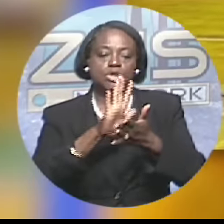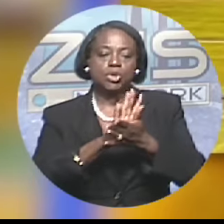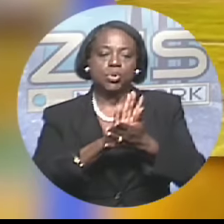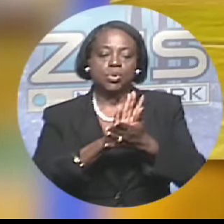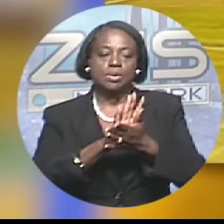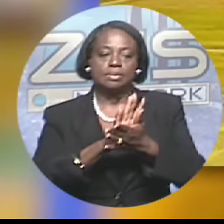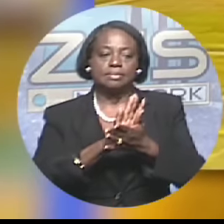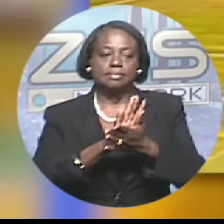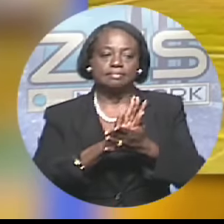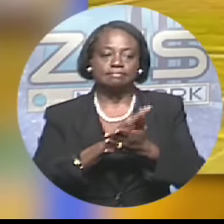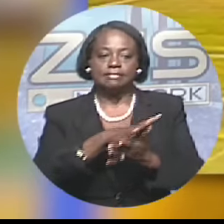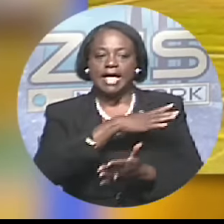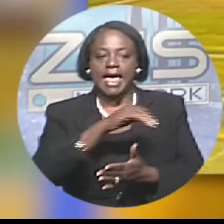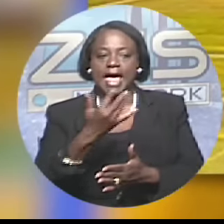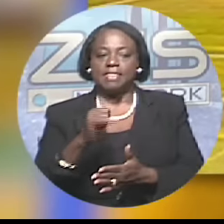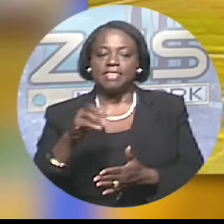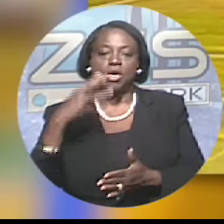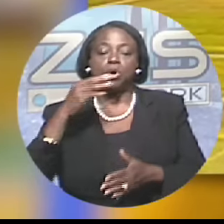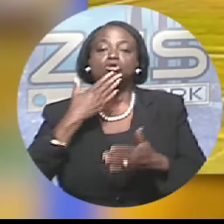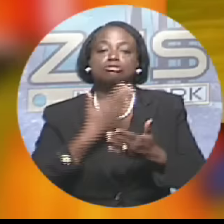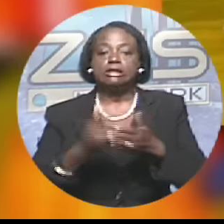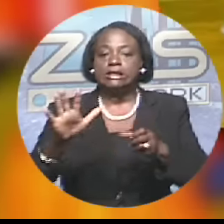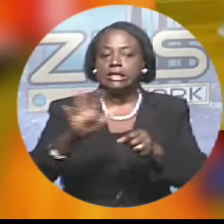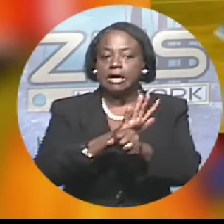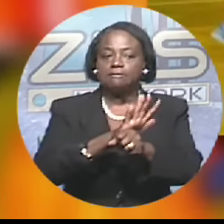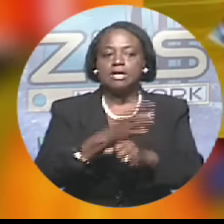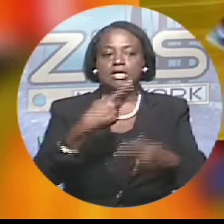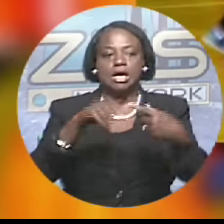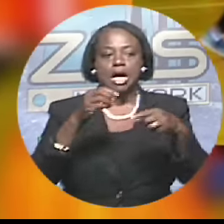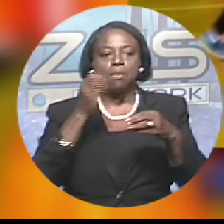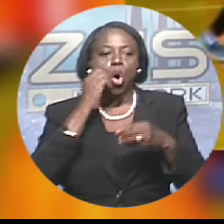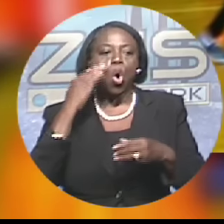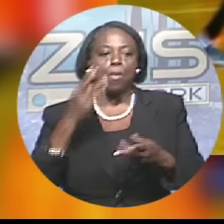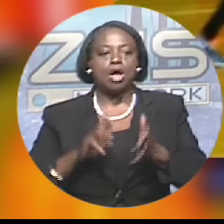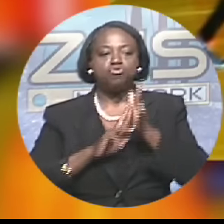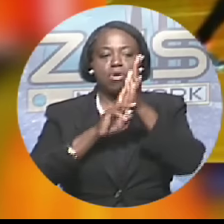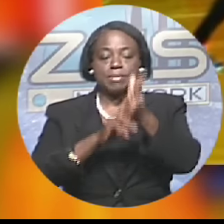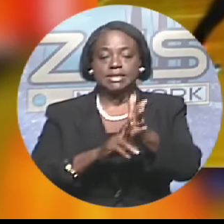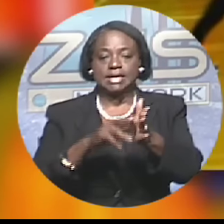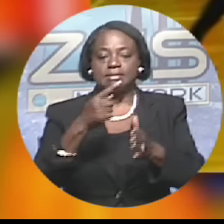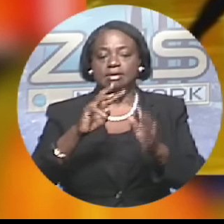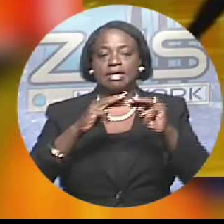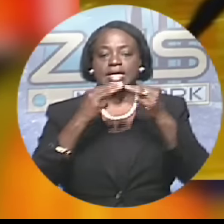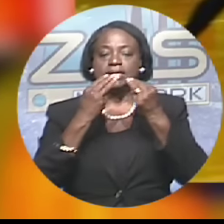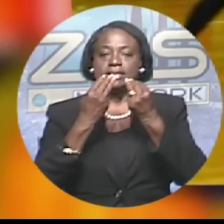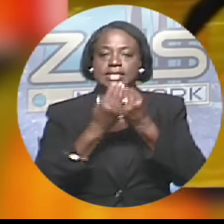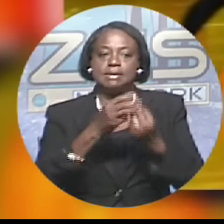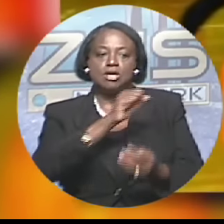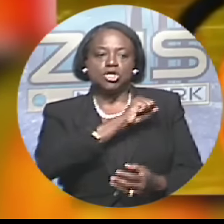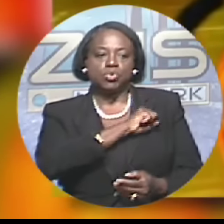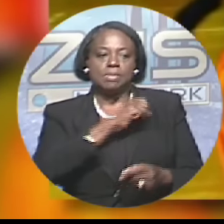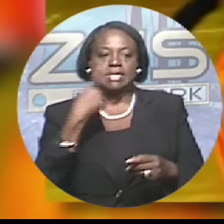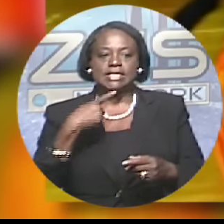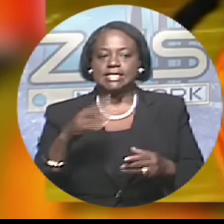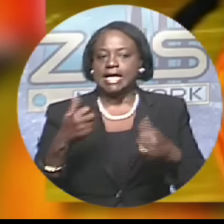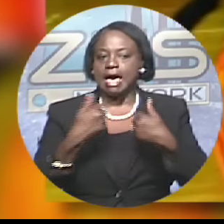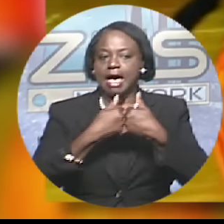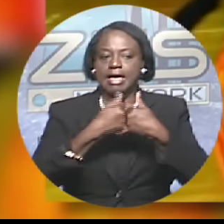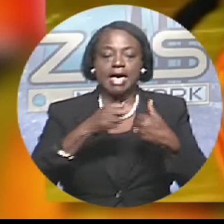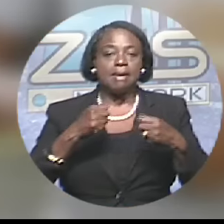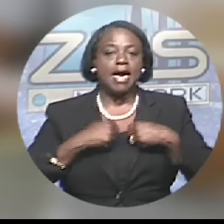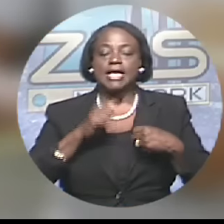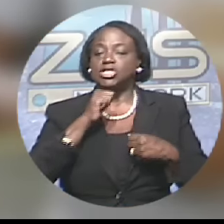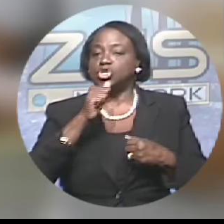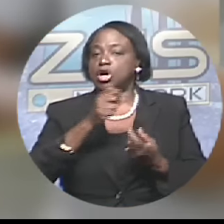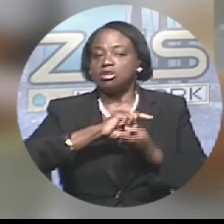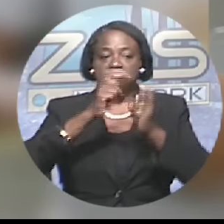were good enough to come home and represent the team. Swaby said the game hasn't changed that much. It's the players'